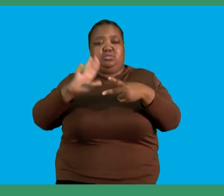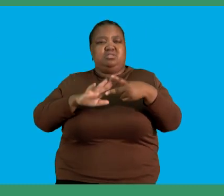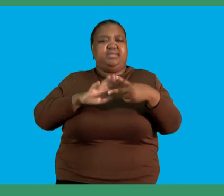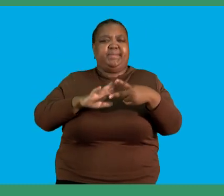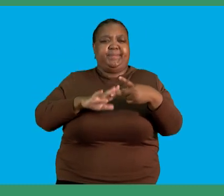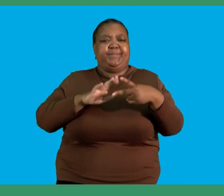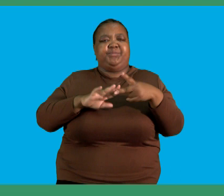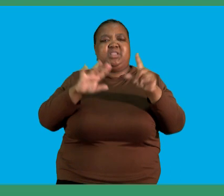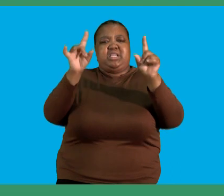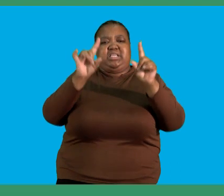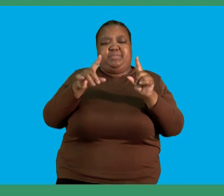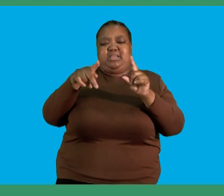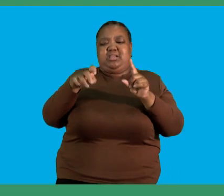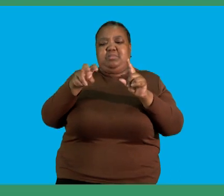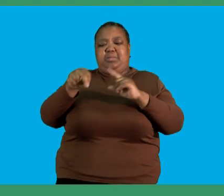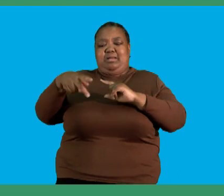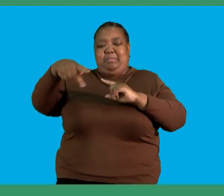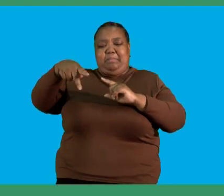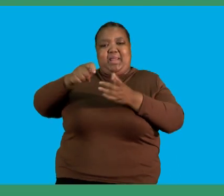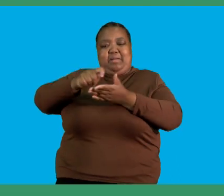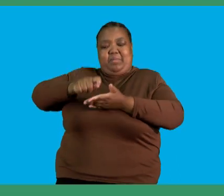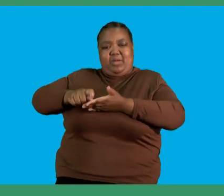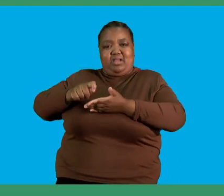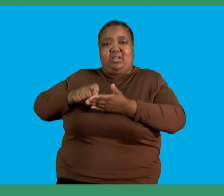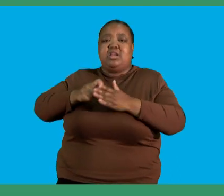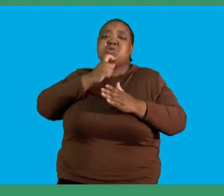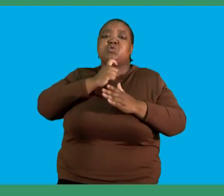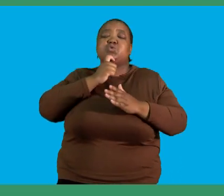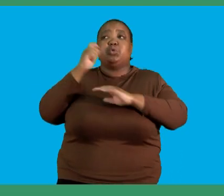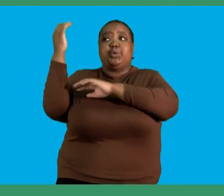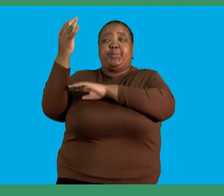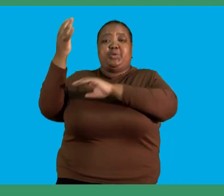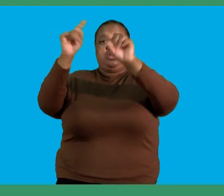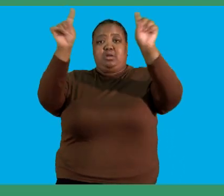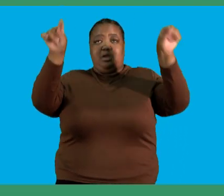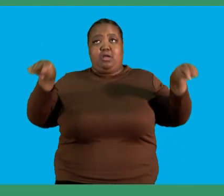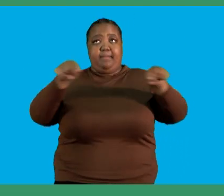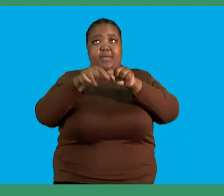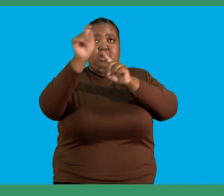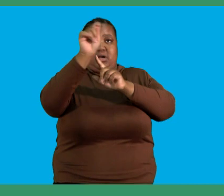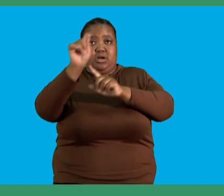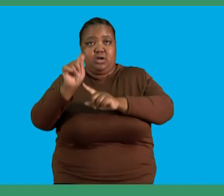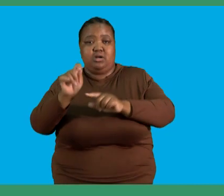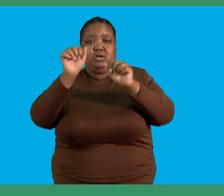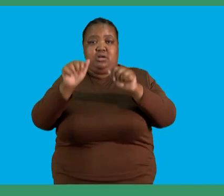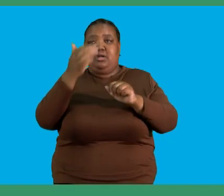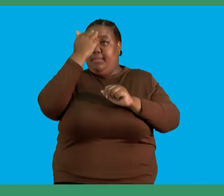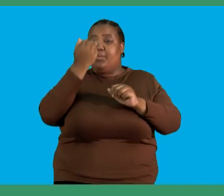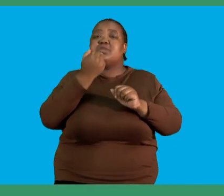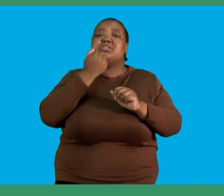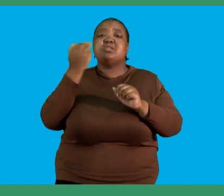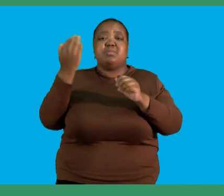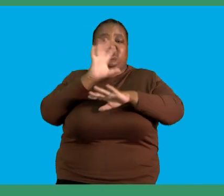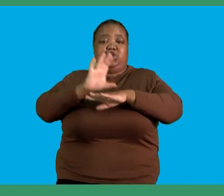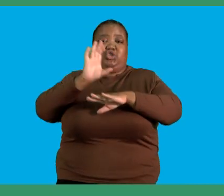special pen is used that allows the presenter to write on the board and capture the images